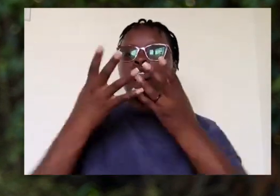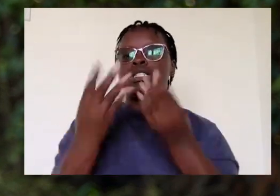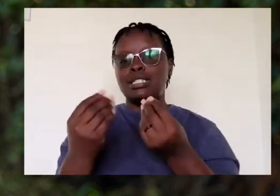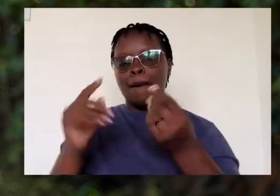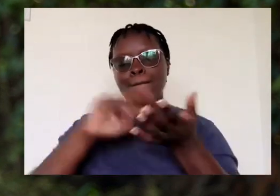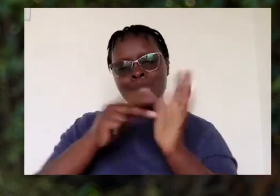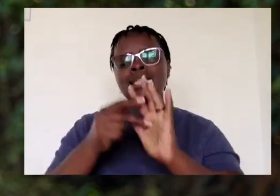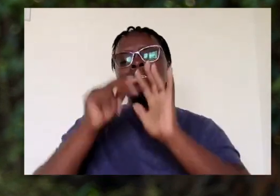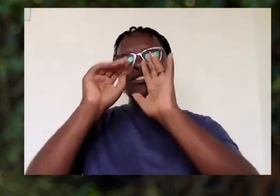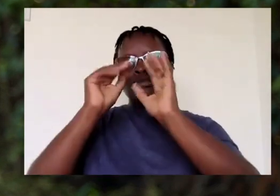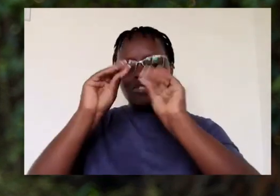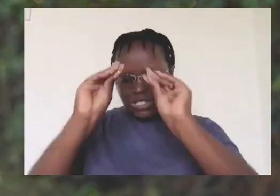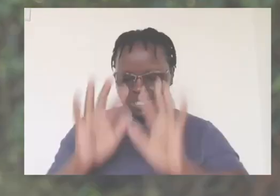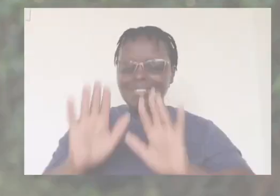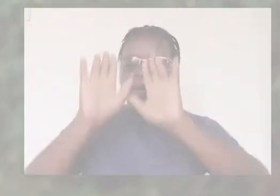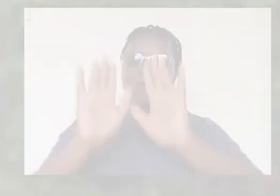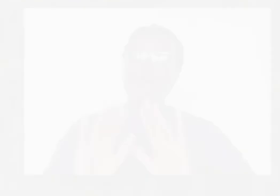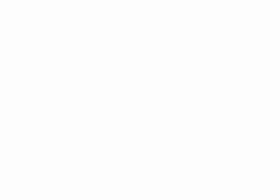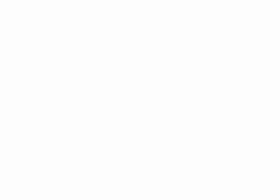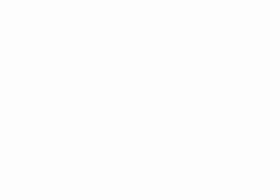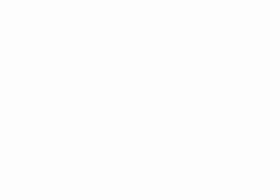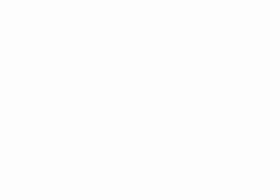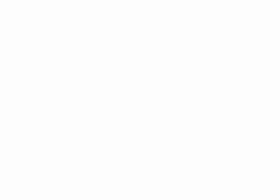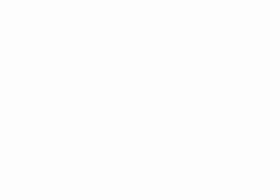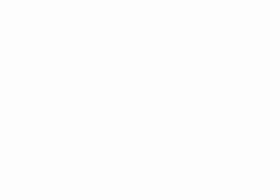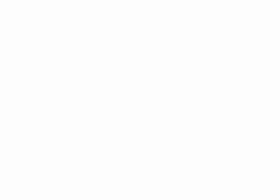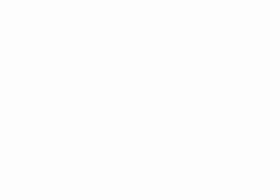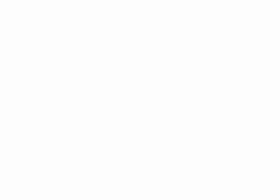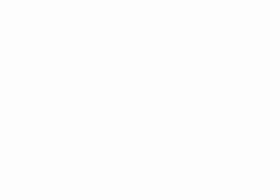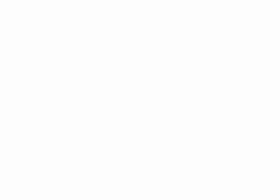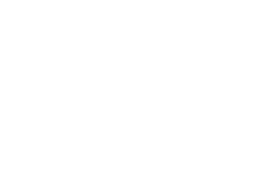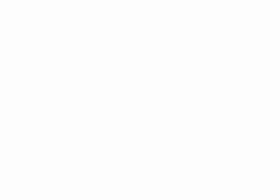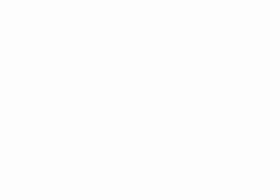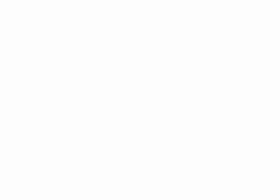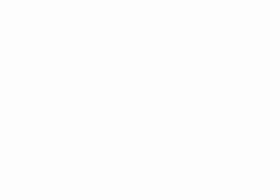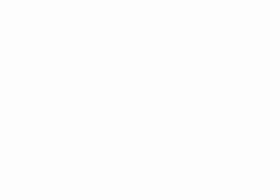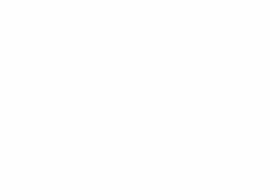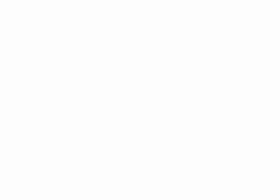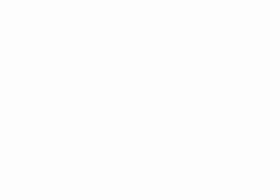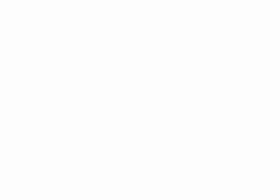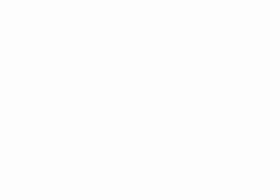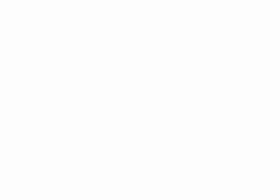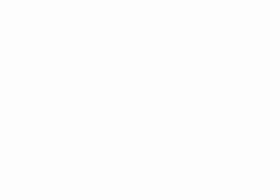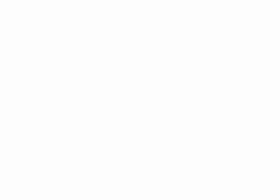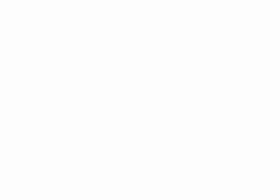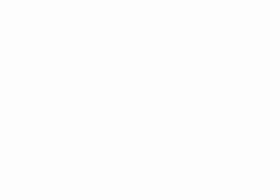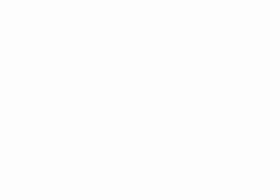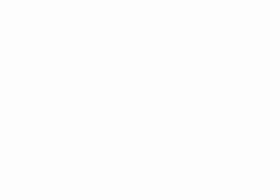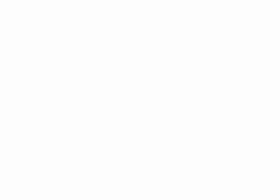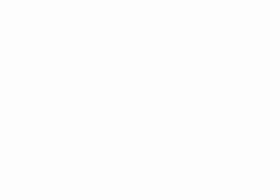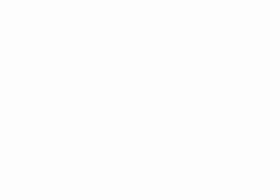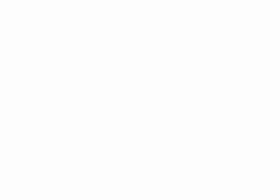but teachers are still at the heart of it all. And the final myth, ICT in education is just about